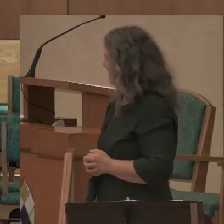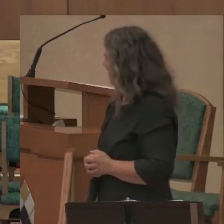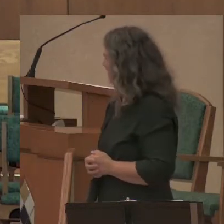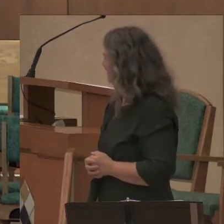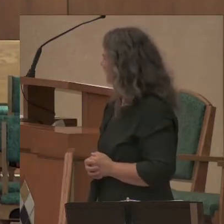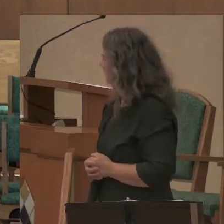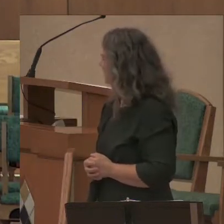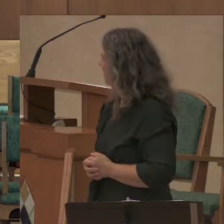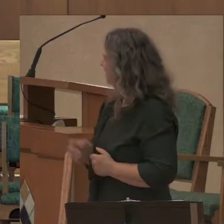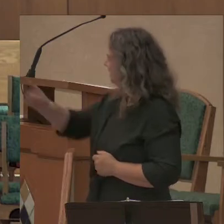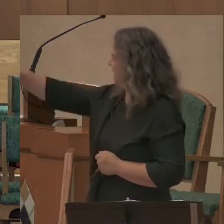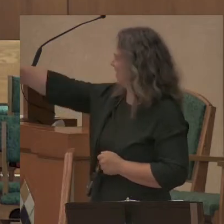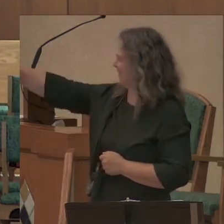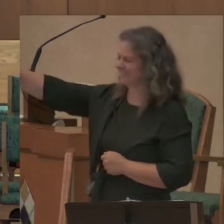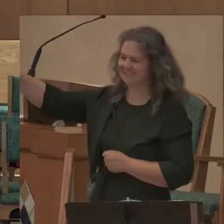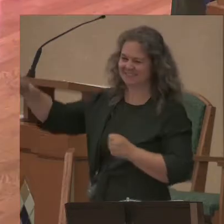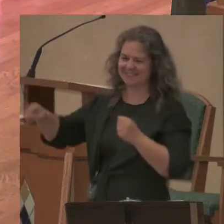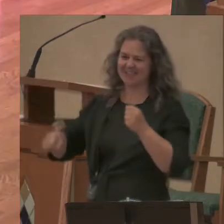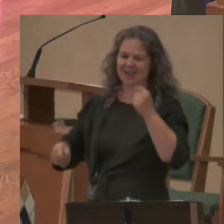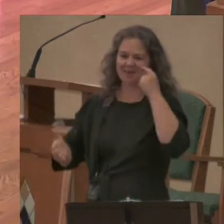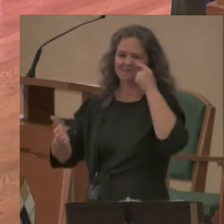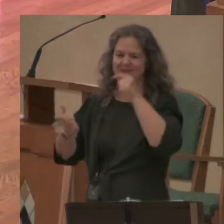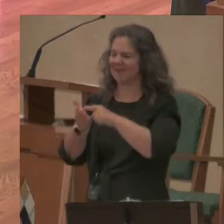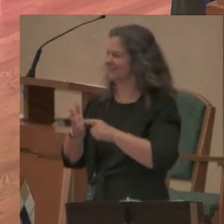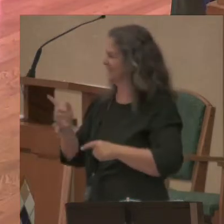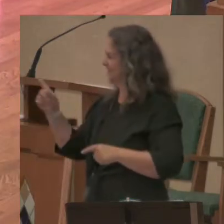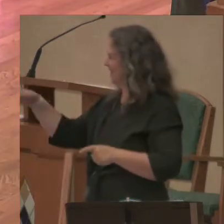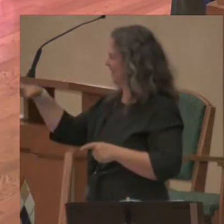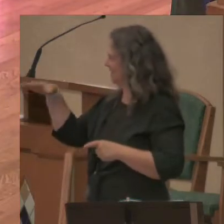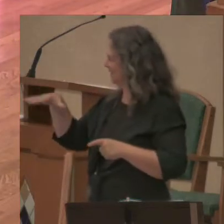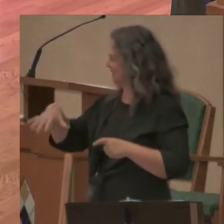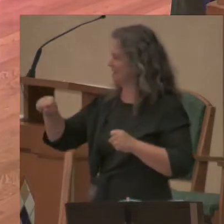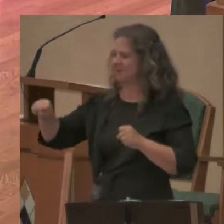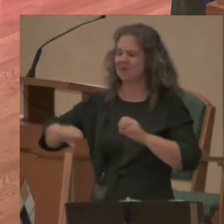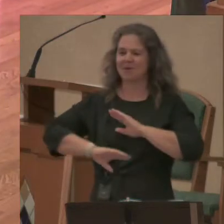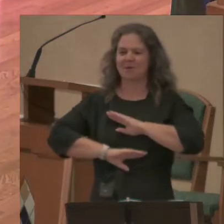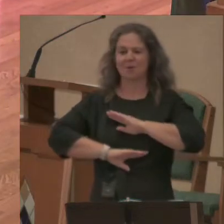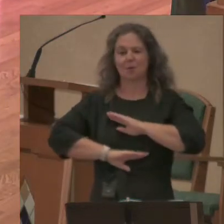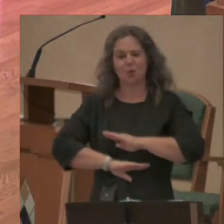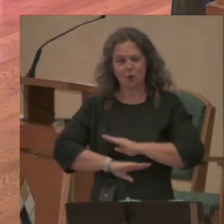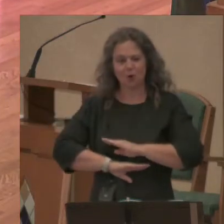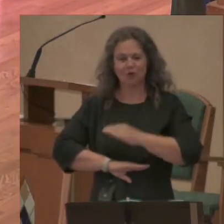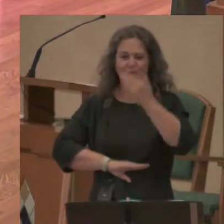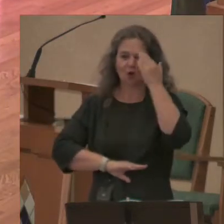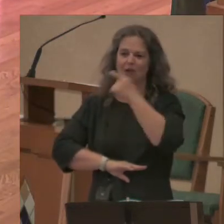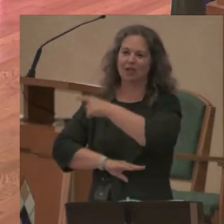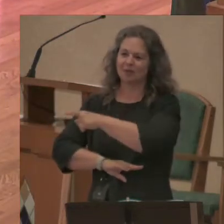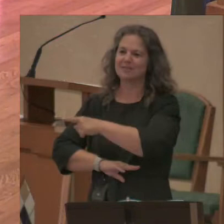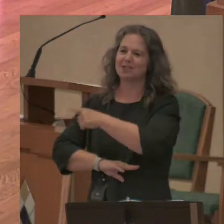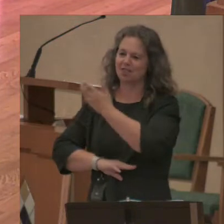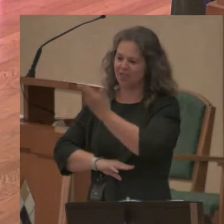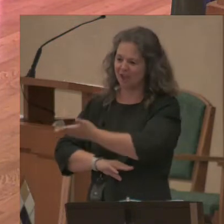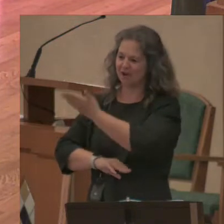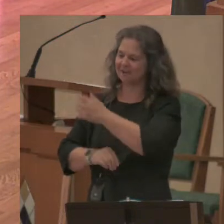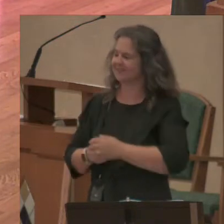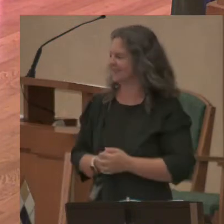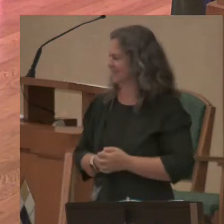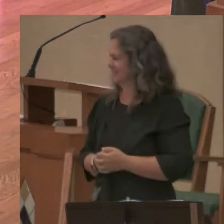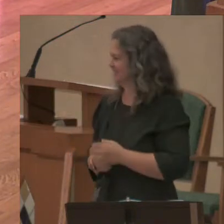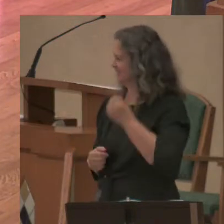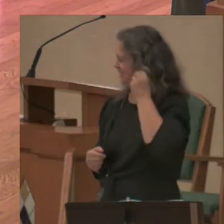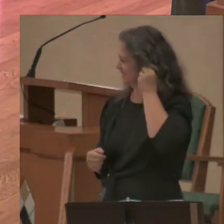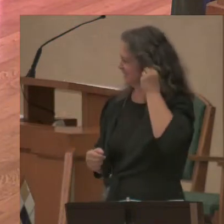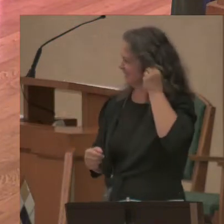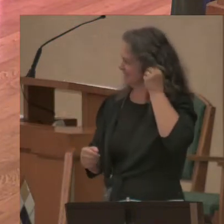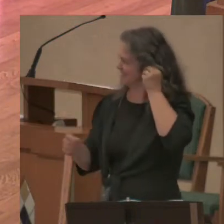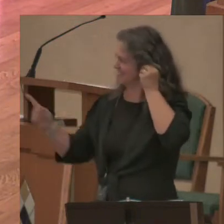Yeah! Oh! Whew! Yes, what a relief to know he was there all along. And here he is